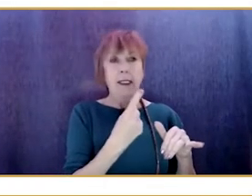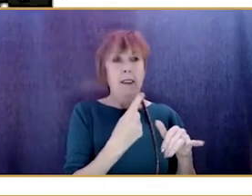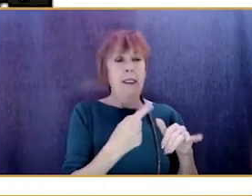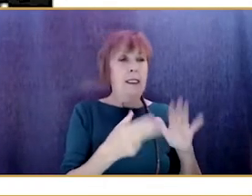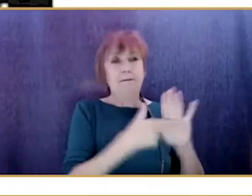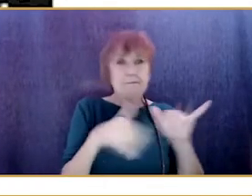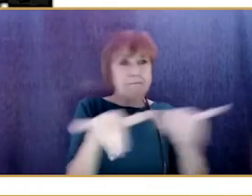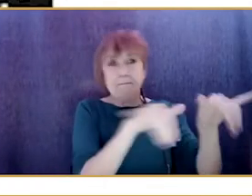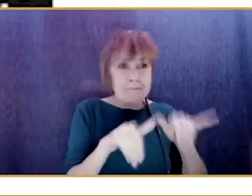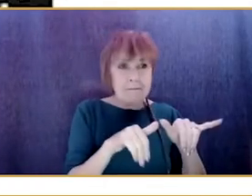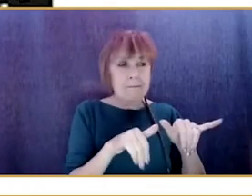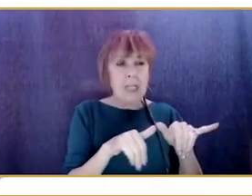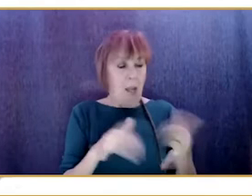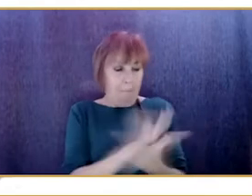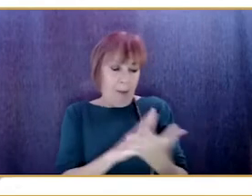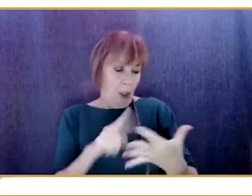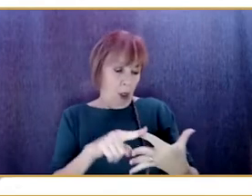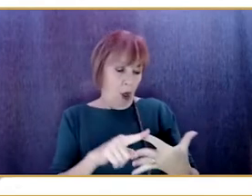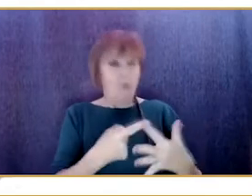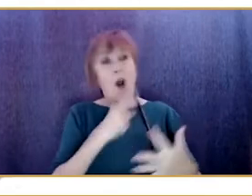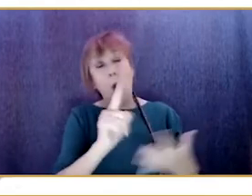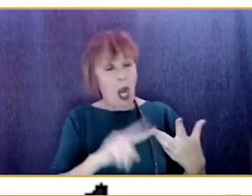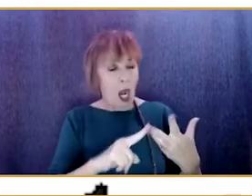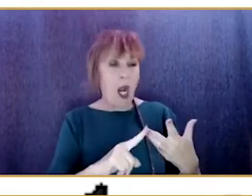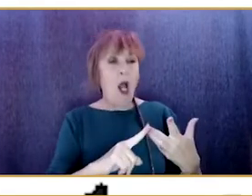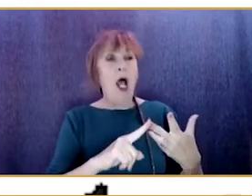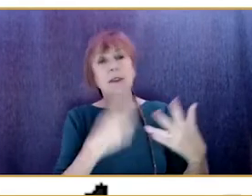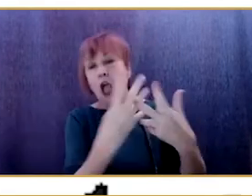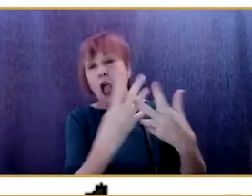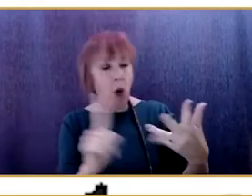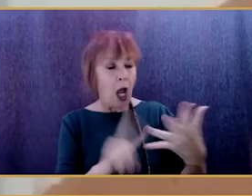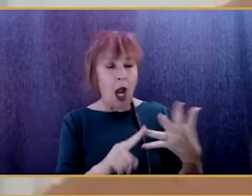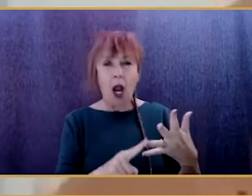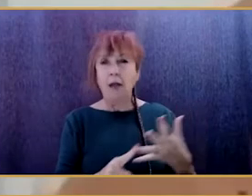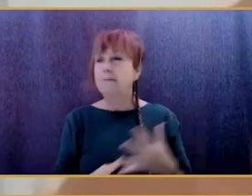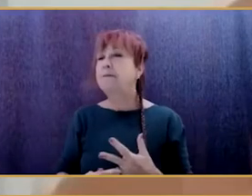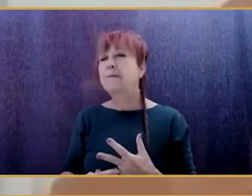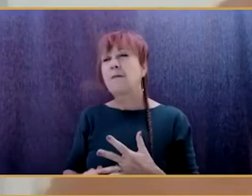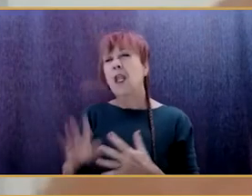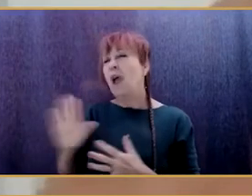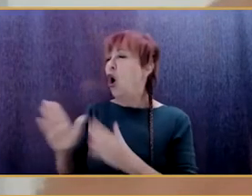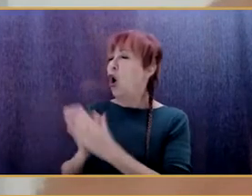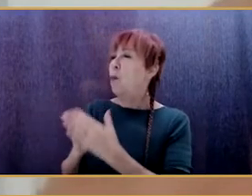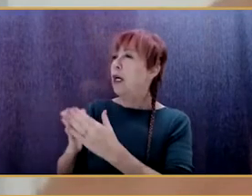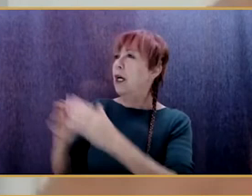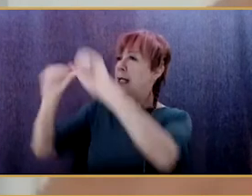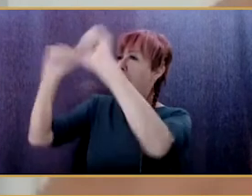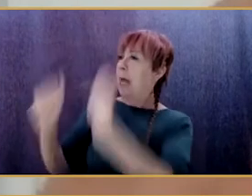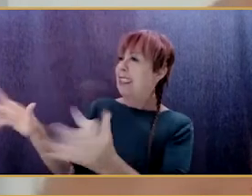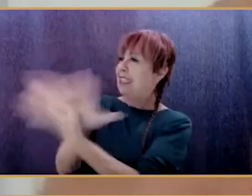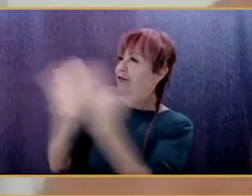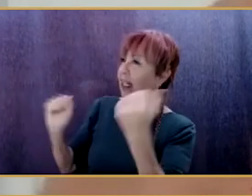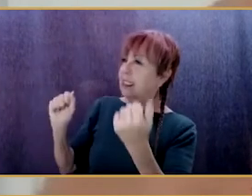sheets that explain where they traveled from, where they are being held Defacing the monument is